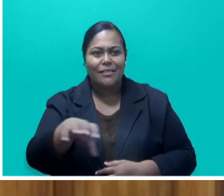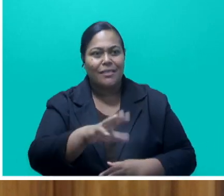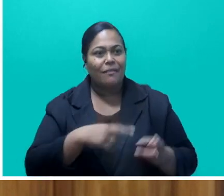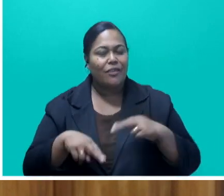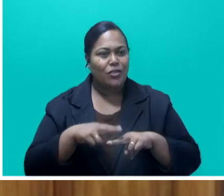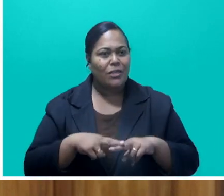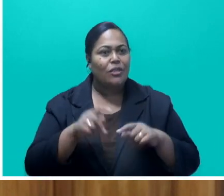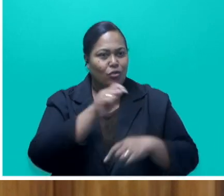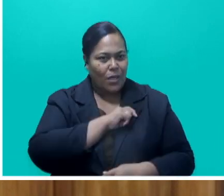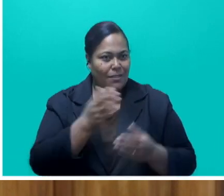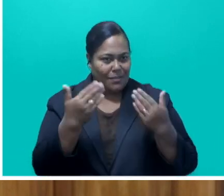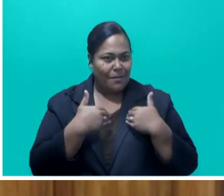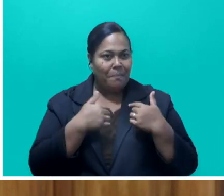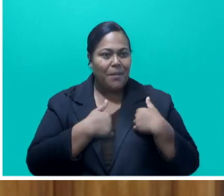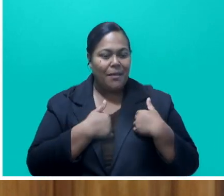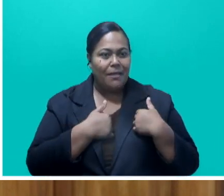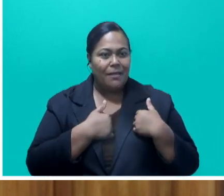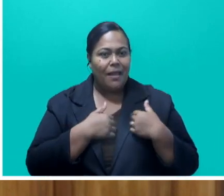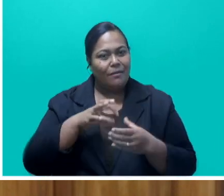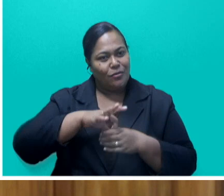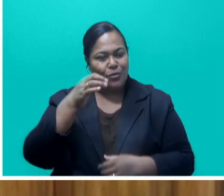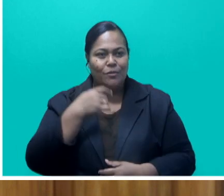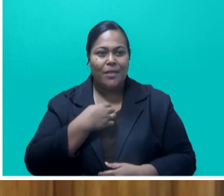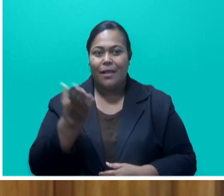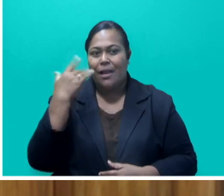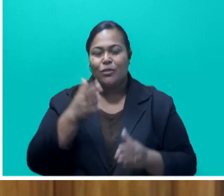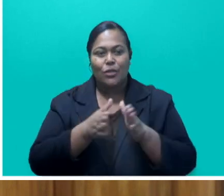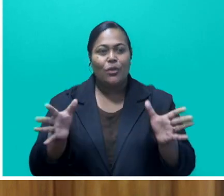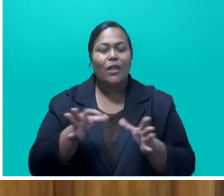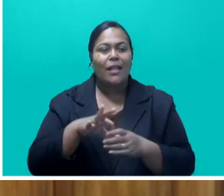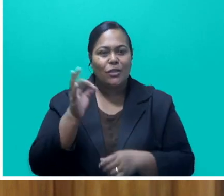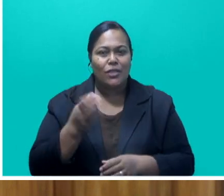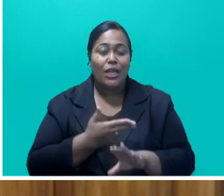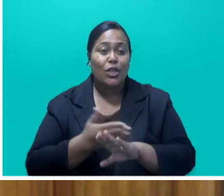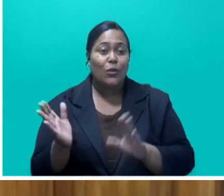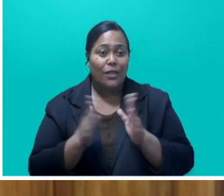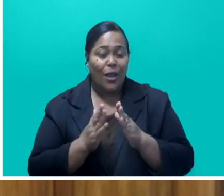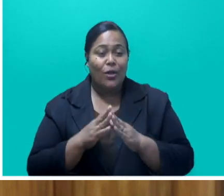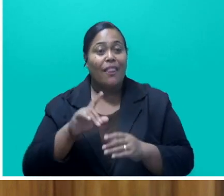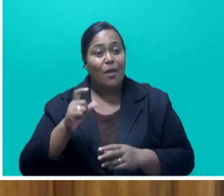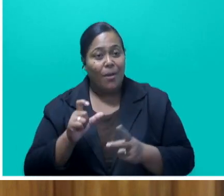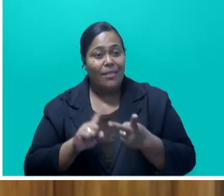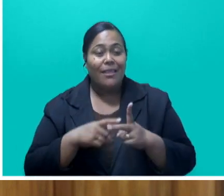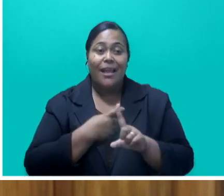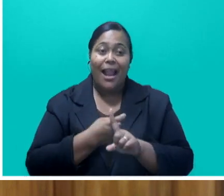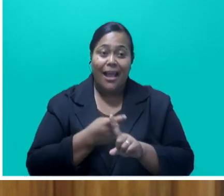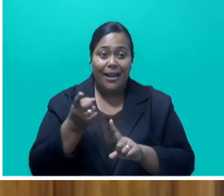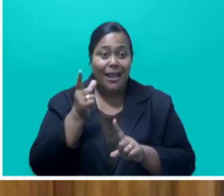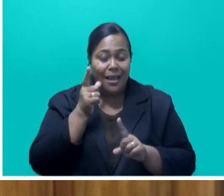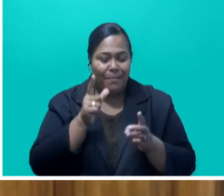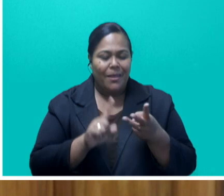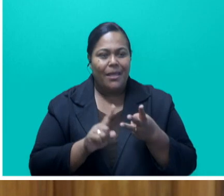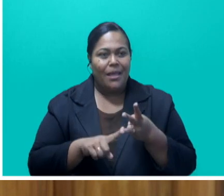me and by voting me in the last general election. This included Newtown, Taumbati, Kalakana,